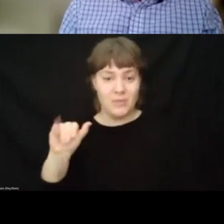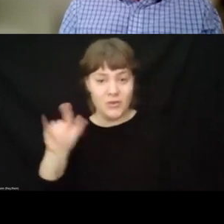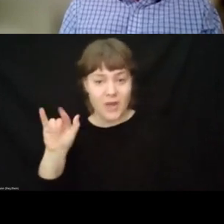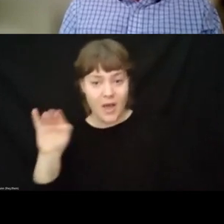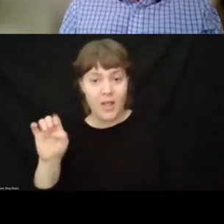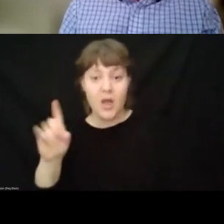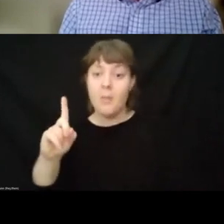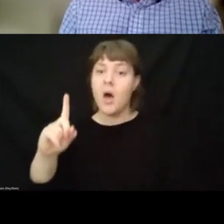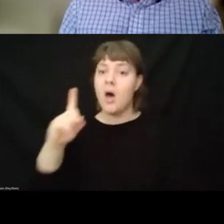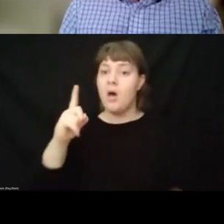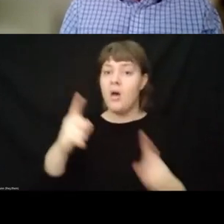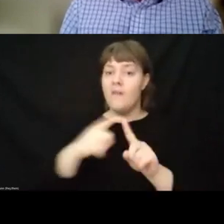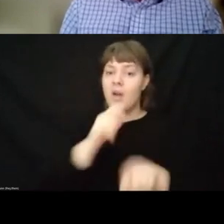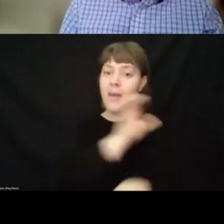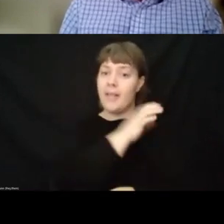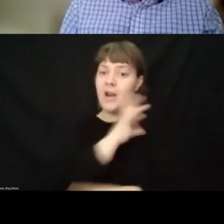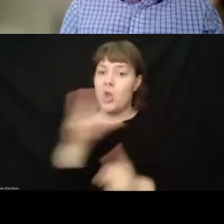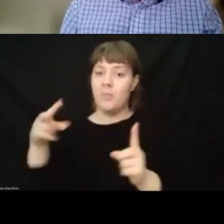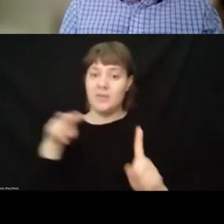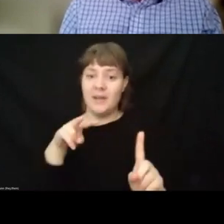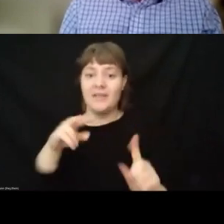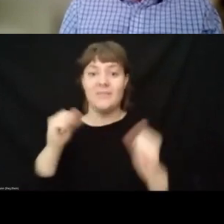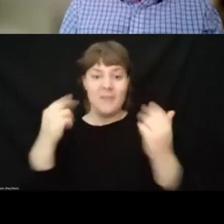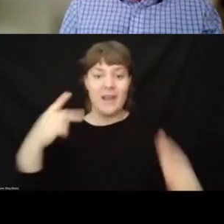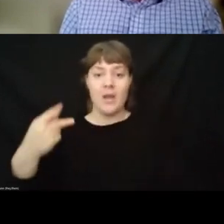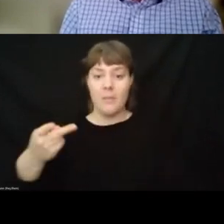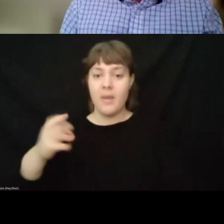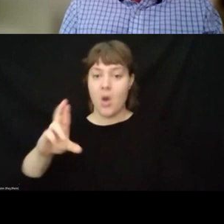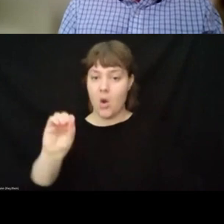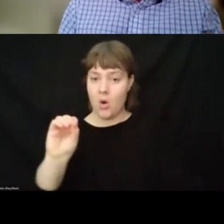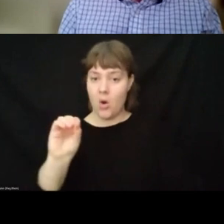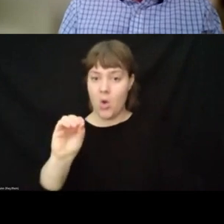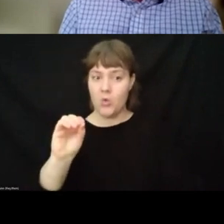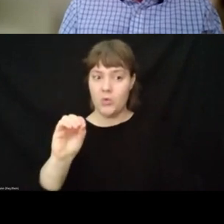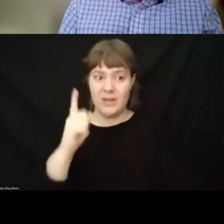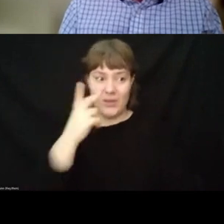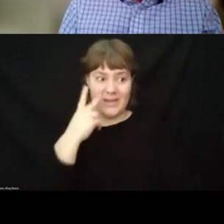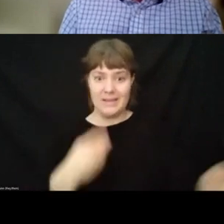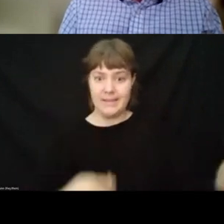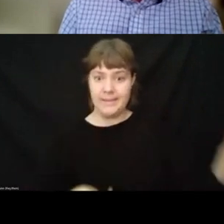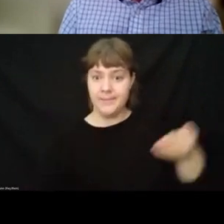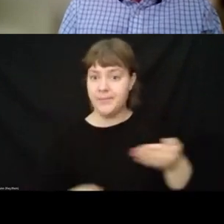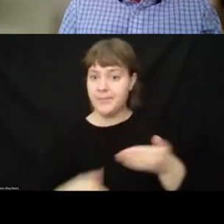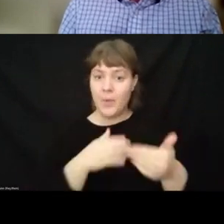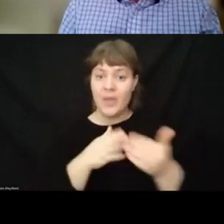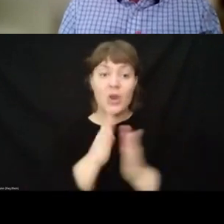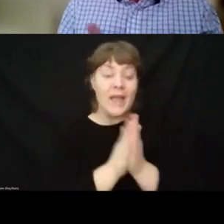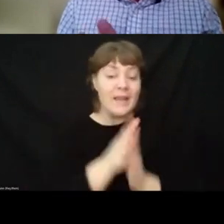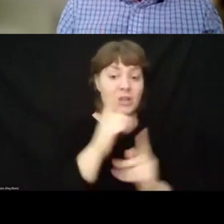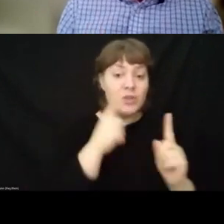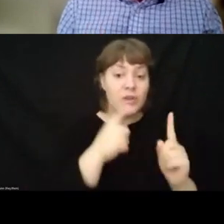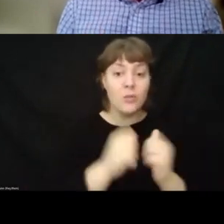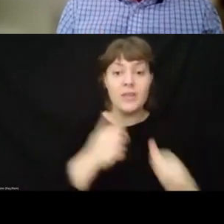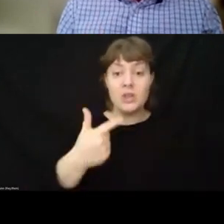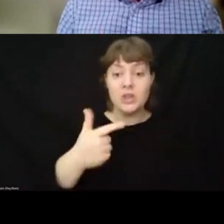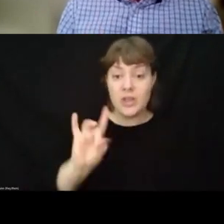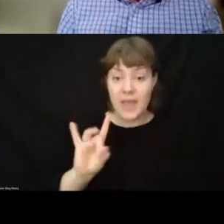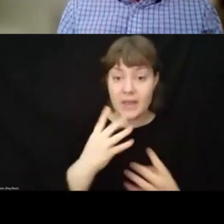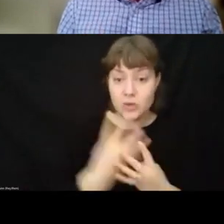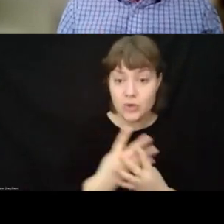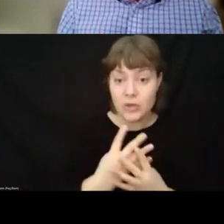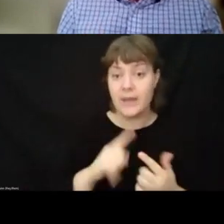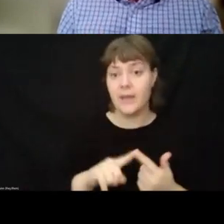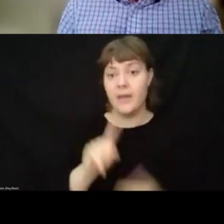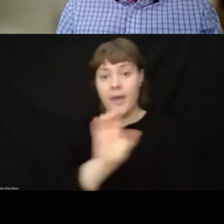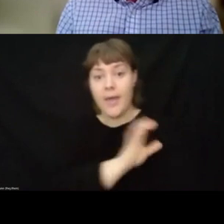the clinical side of things, many of these PROs that are coming through to us, whether it be for our initiative with the G8 screening, whether it be in clinic